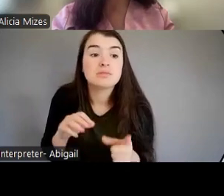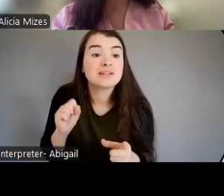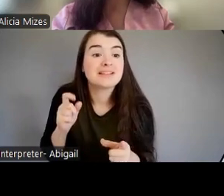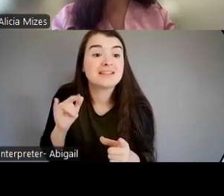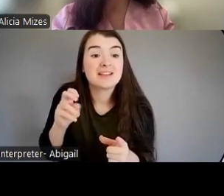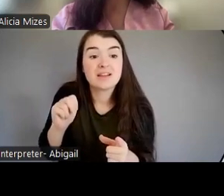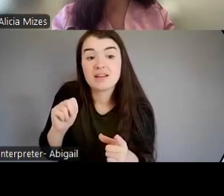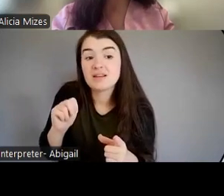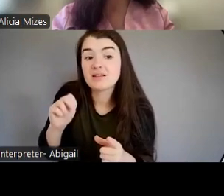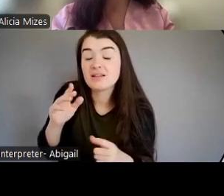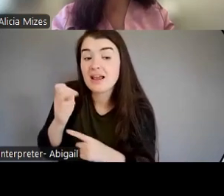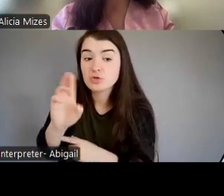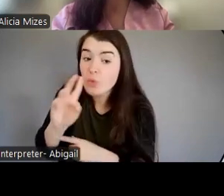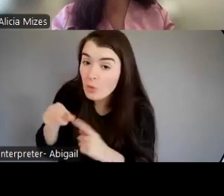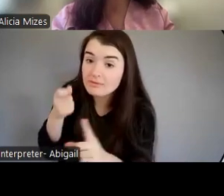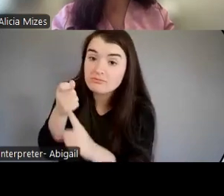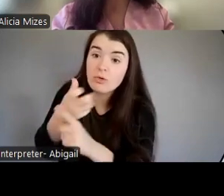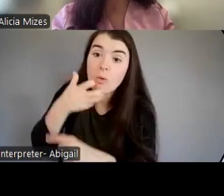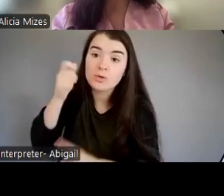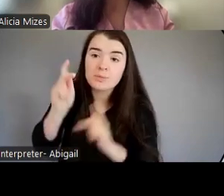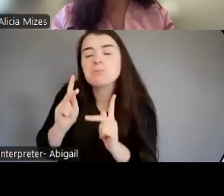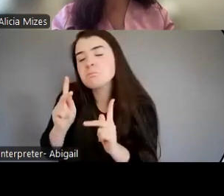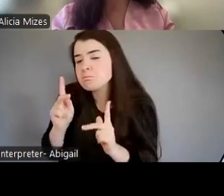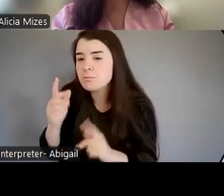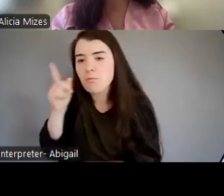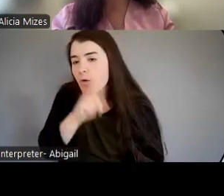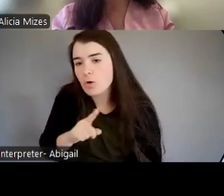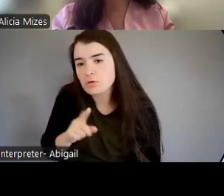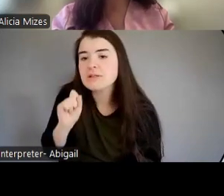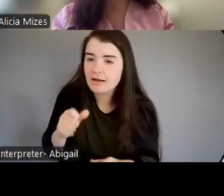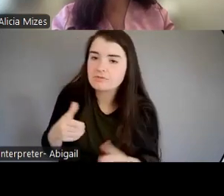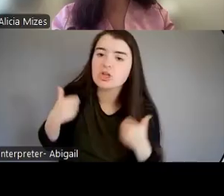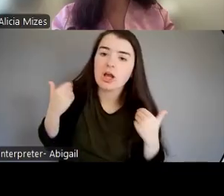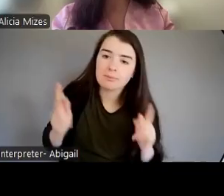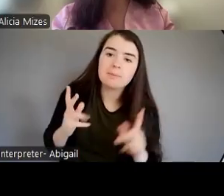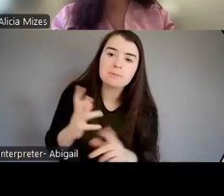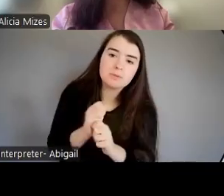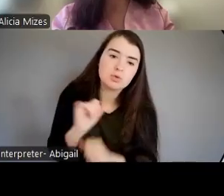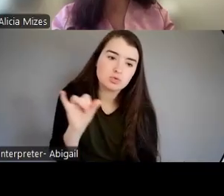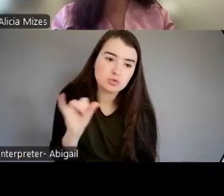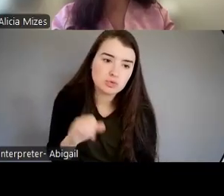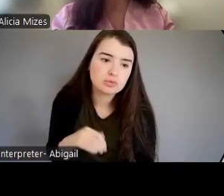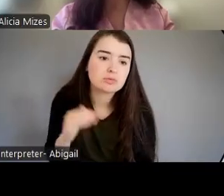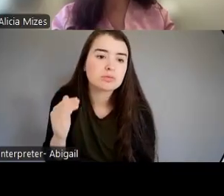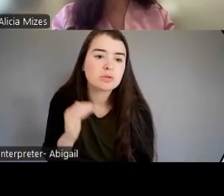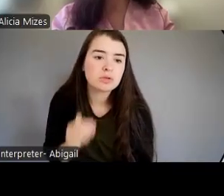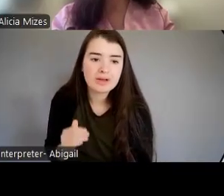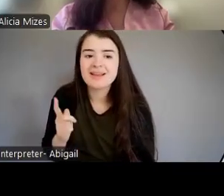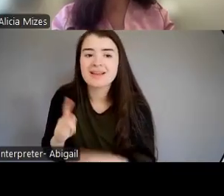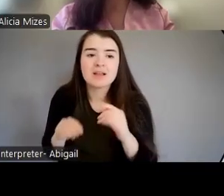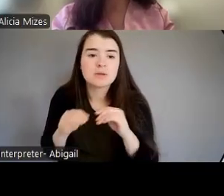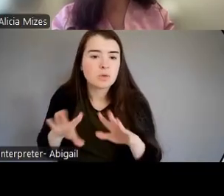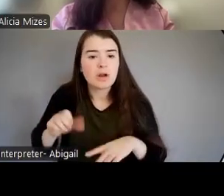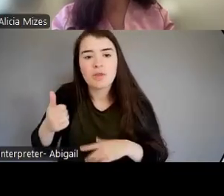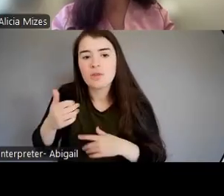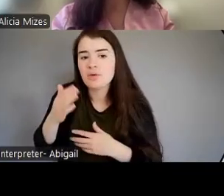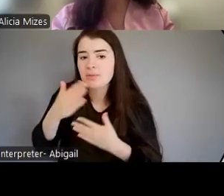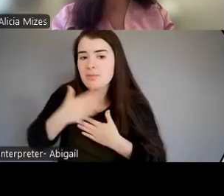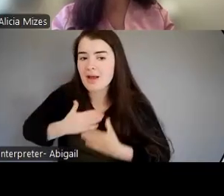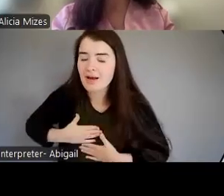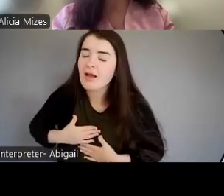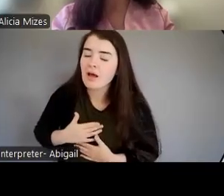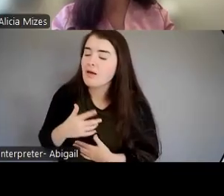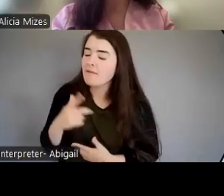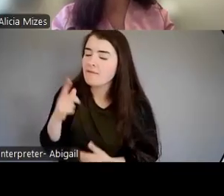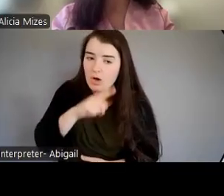false. It can affect younger people as well. Skin cancer can't spread elsewhere in the body. This is false. We learned today that skin cancer